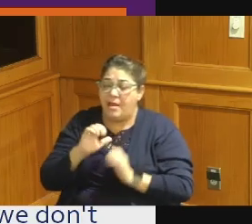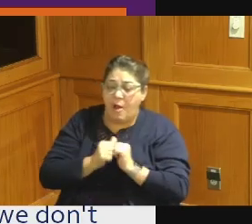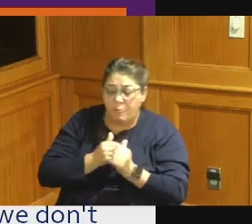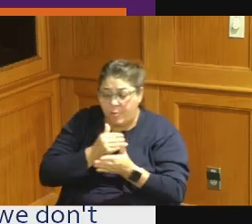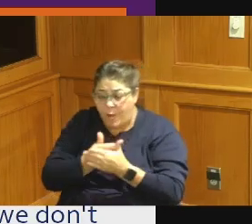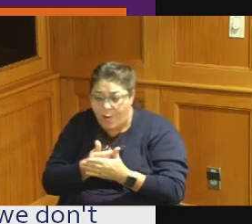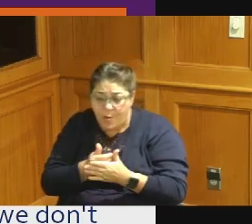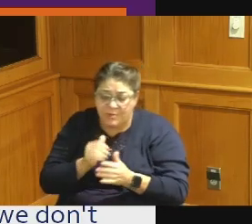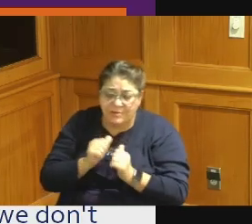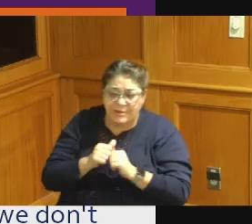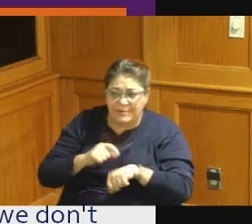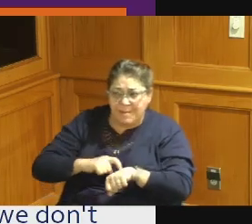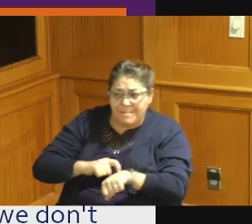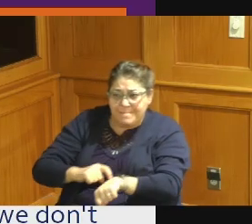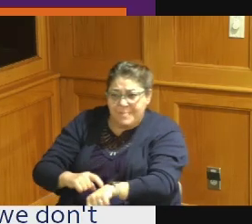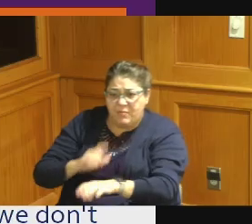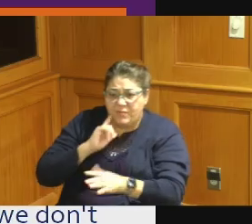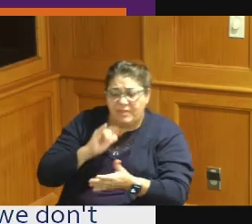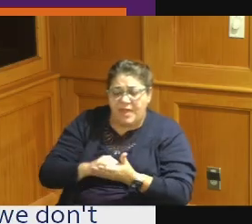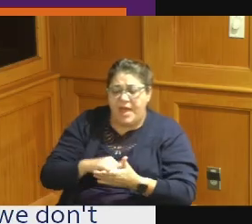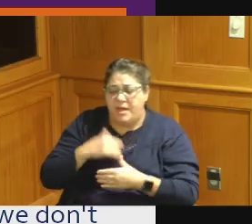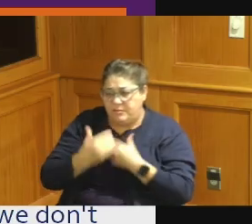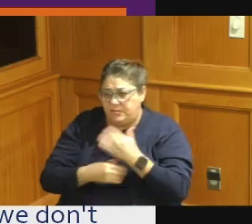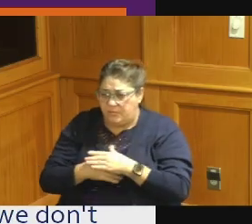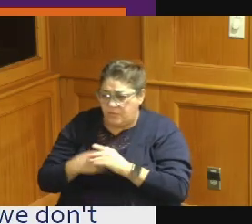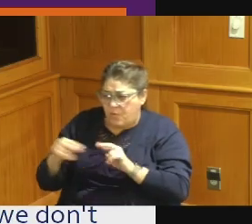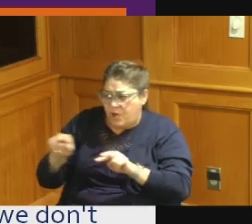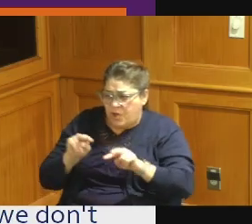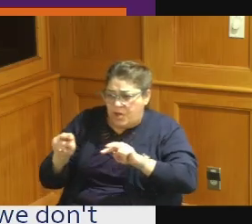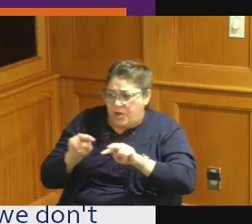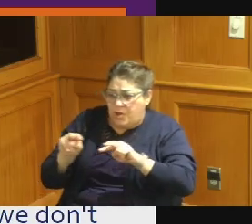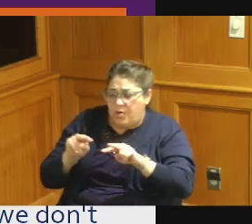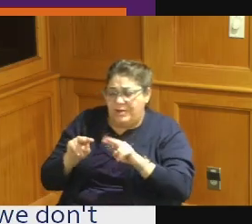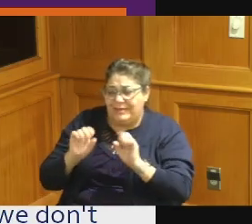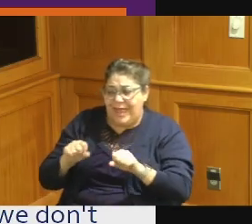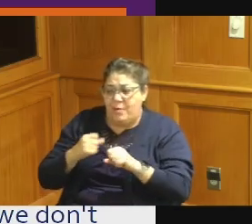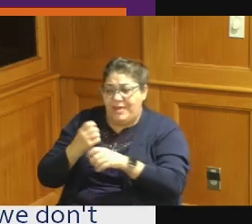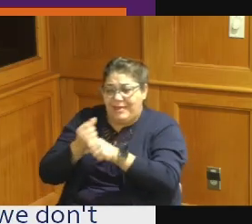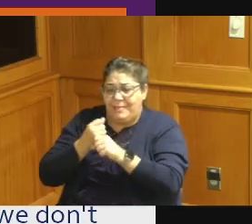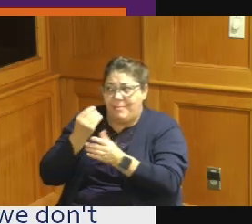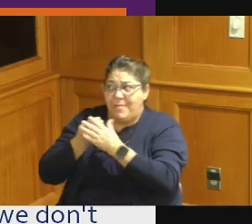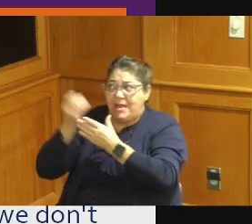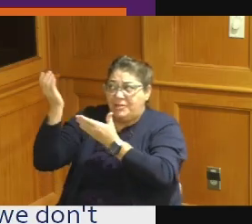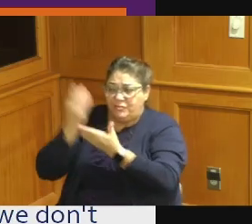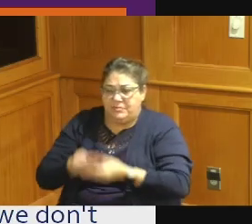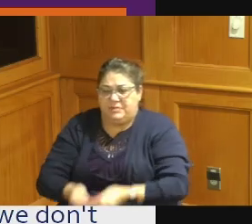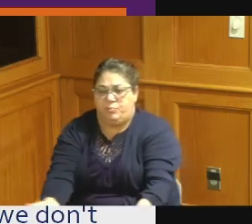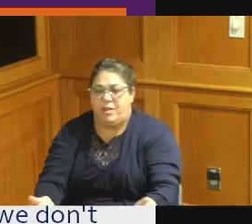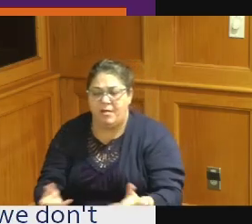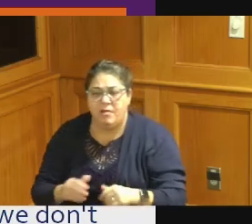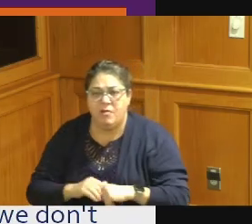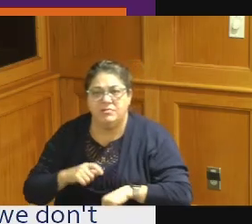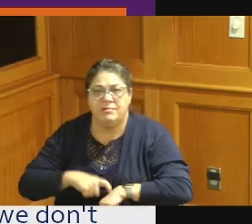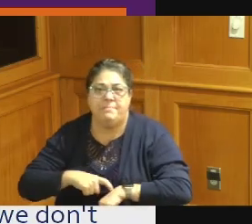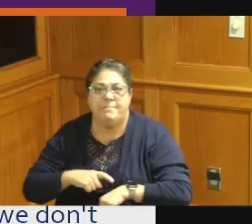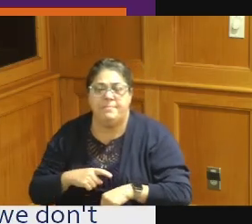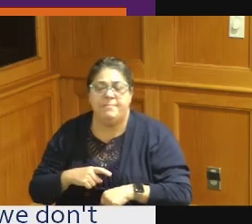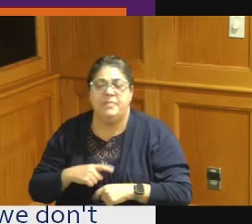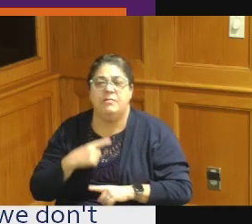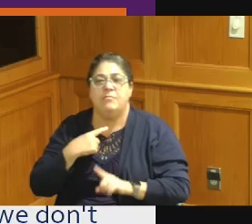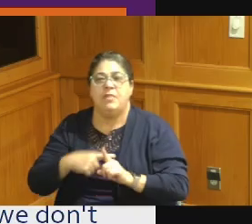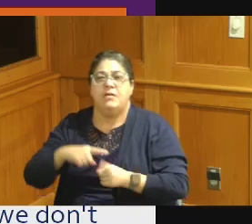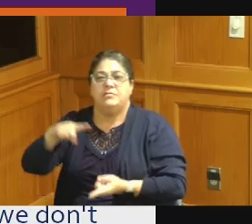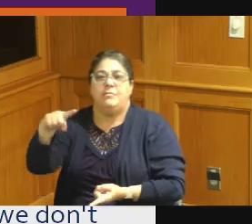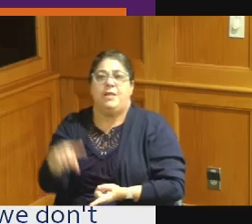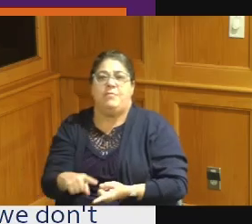are to things, what their timing is, how confident we can be they can get the funds deployed on time. Also working with them to try to minimize,